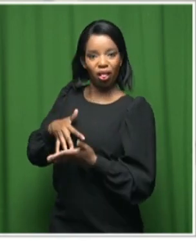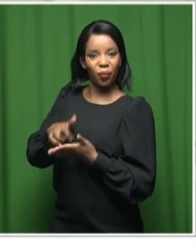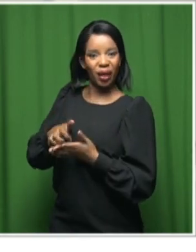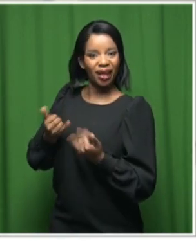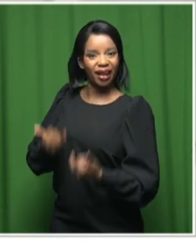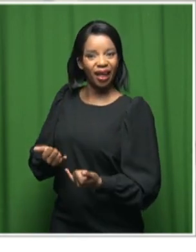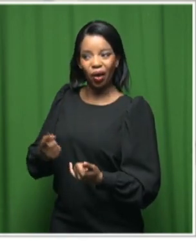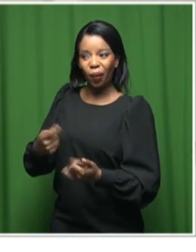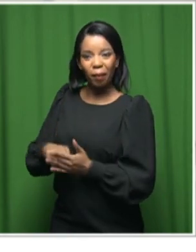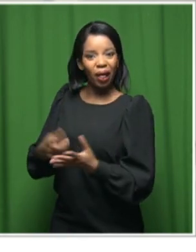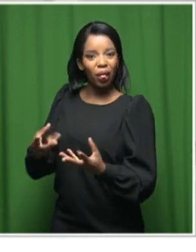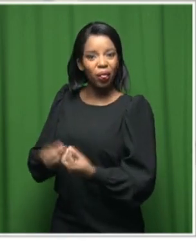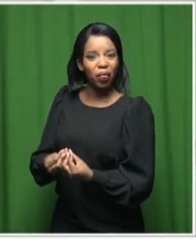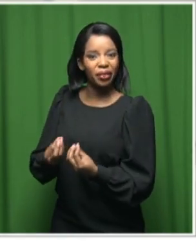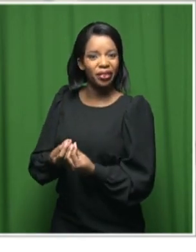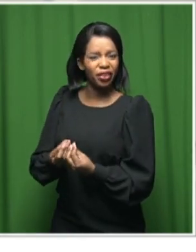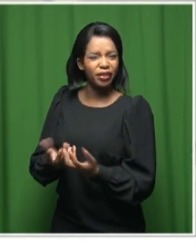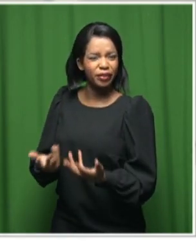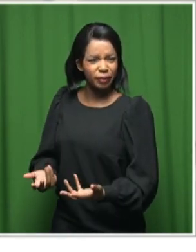classes,